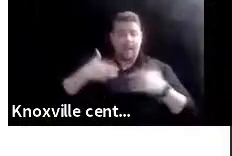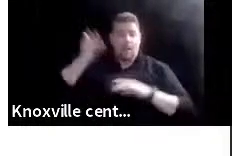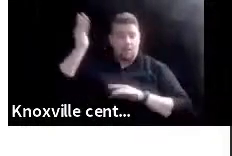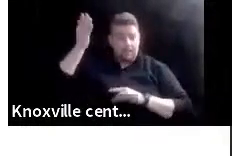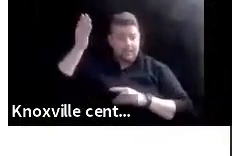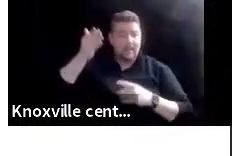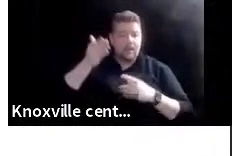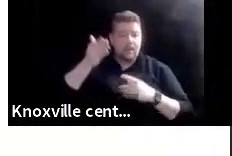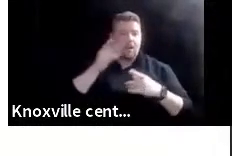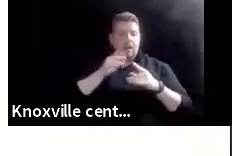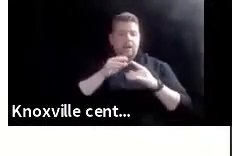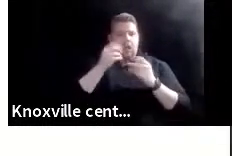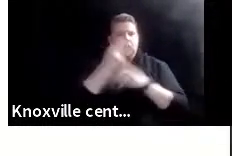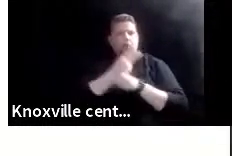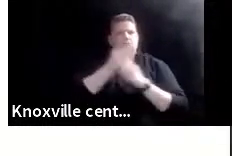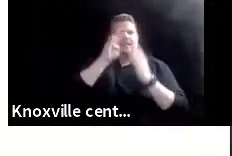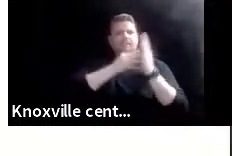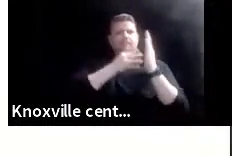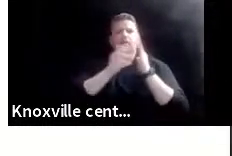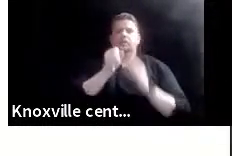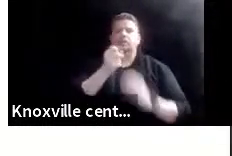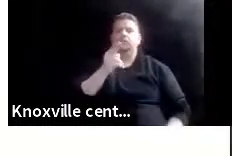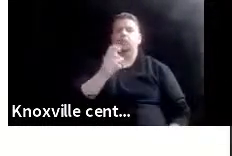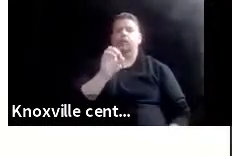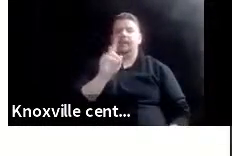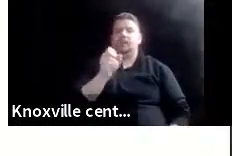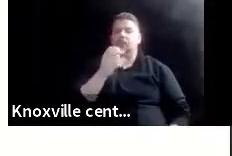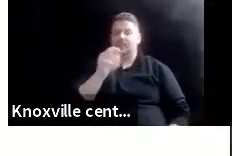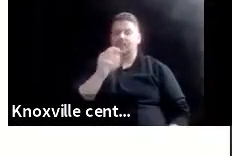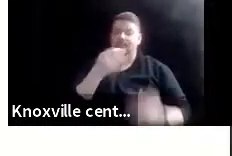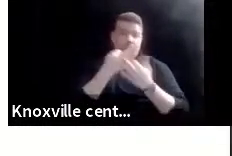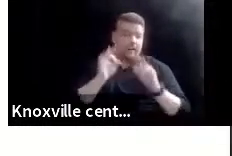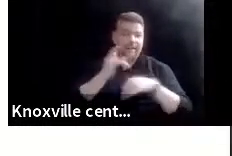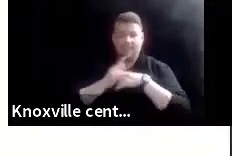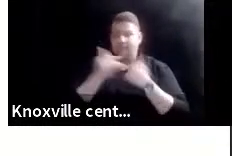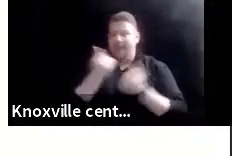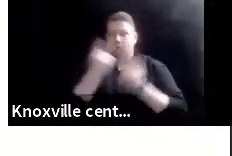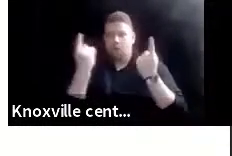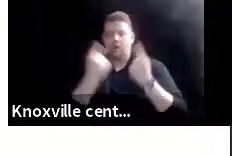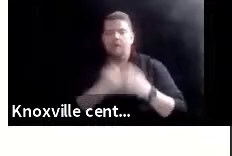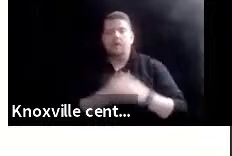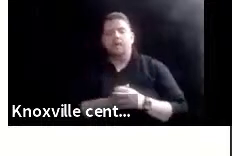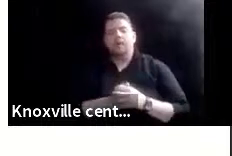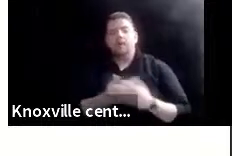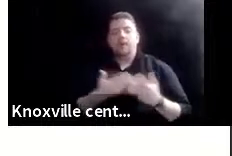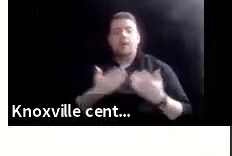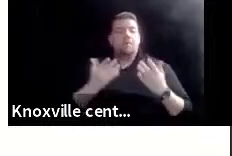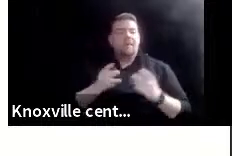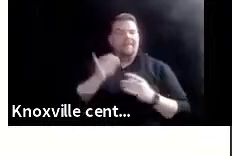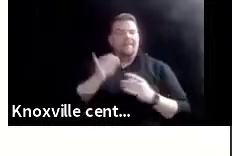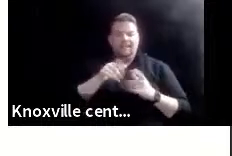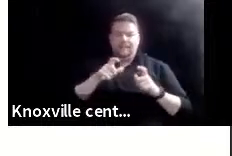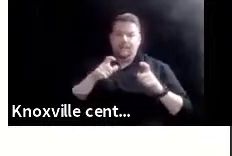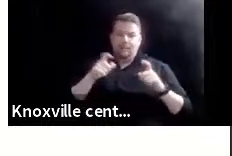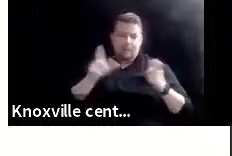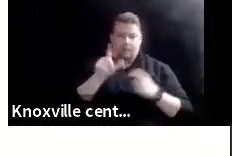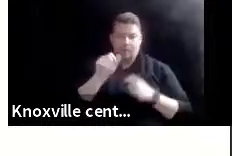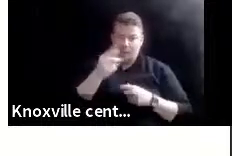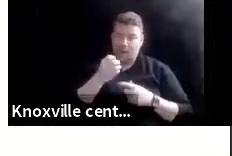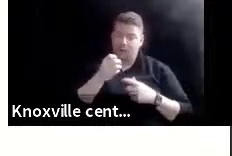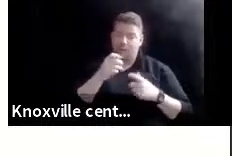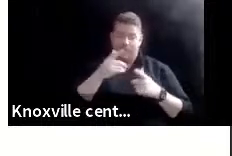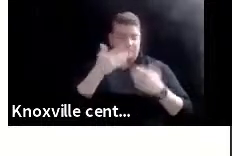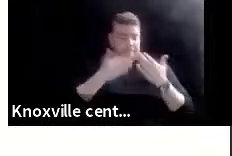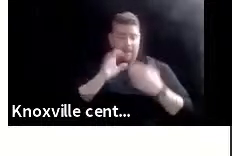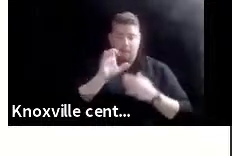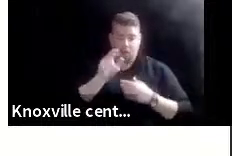together using a spreadsheet program that is free and available to everybody else. But they're very large, so they may crash that. We've